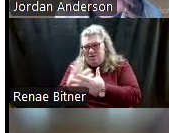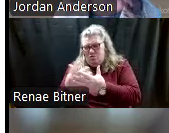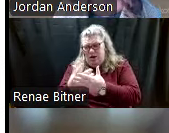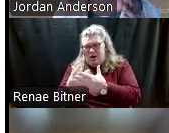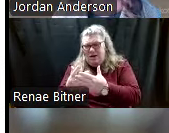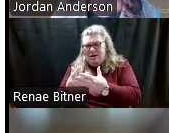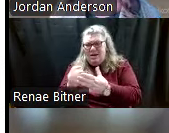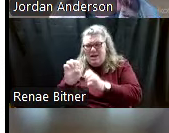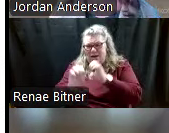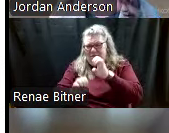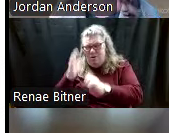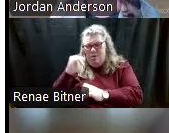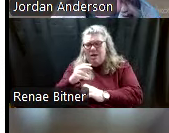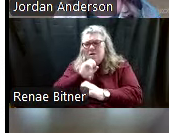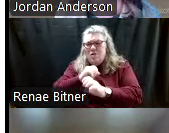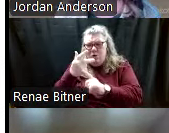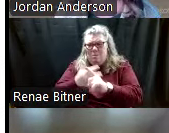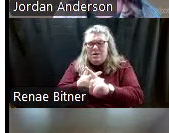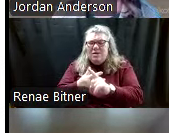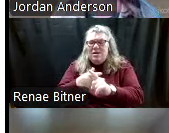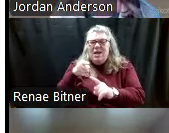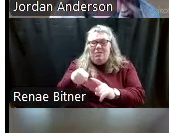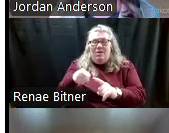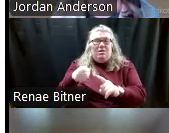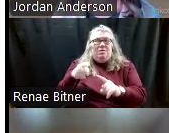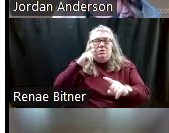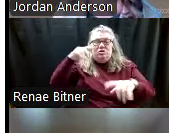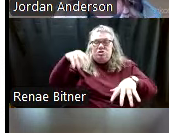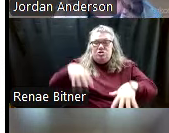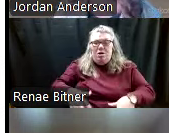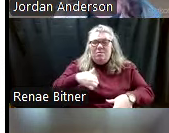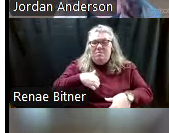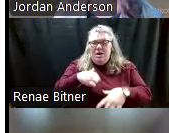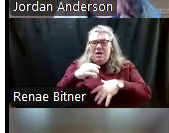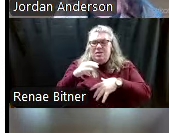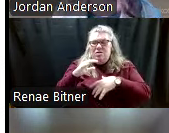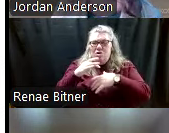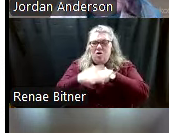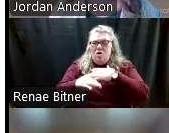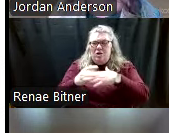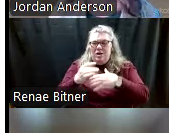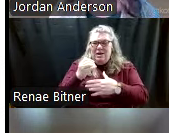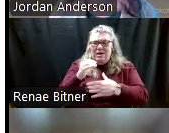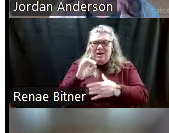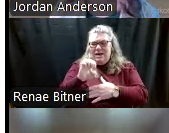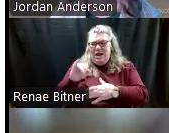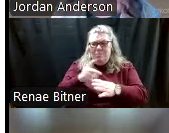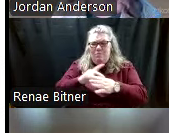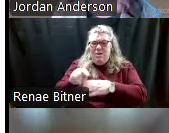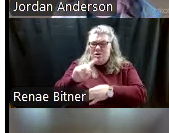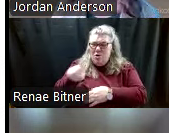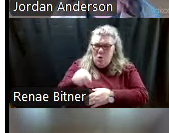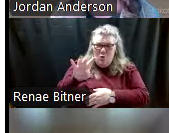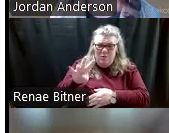age. And then this was the most jarring for me as a early intervention professional. Only 42%